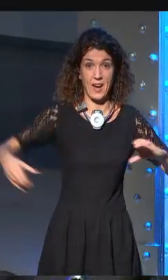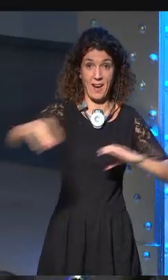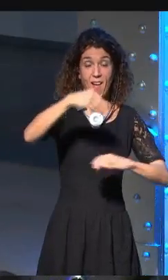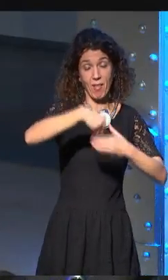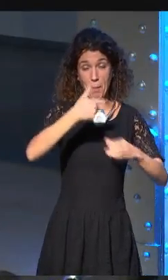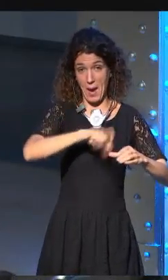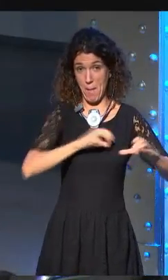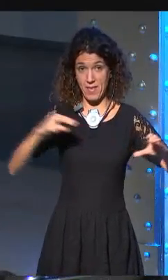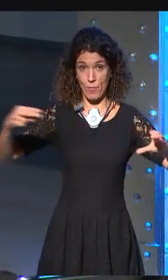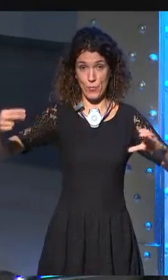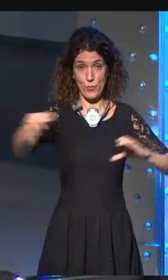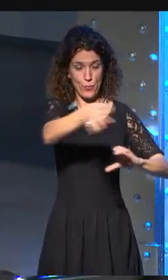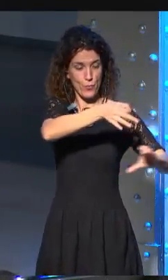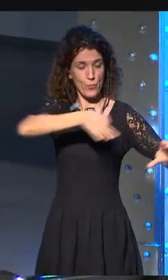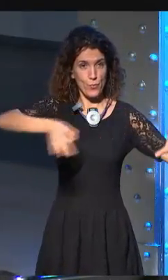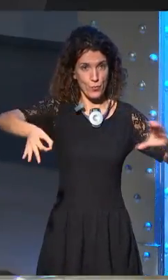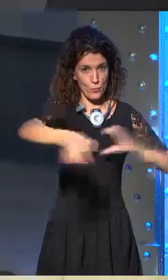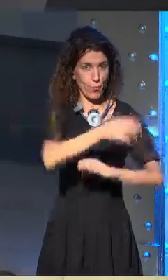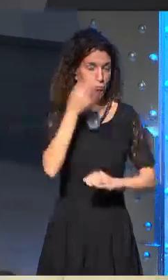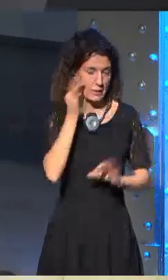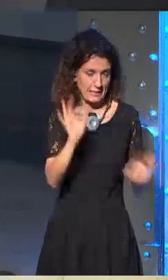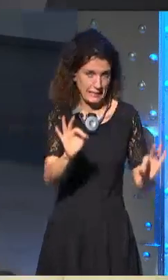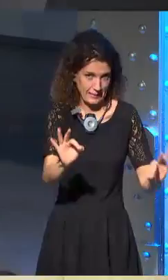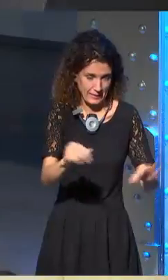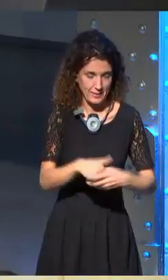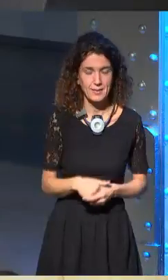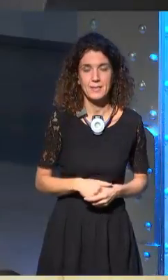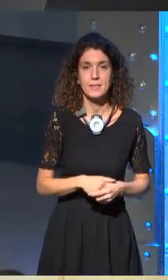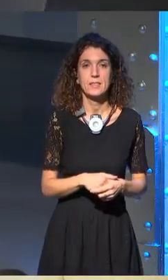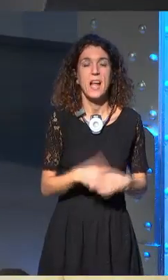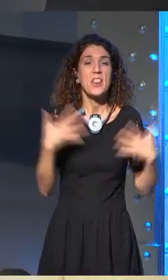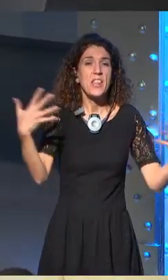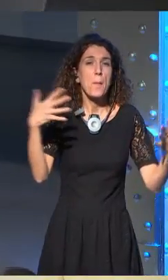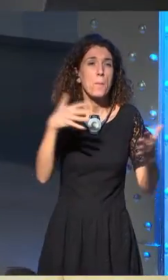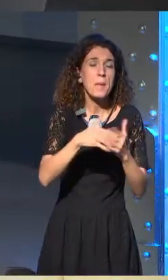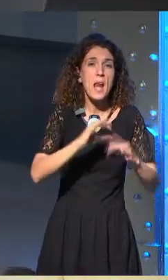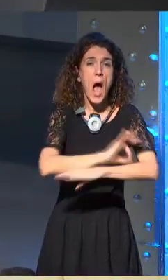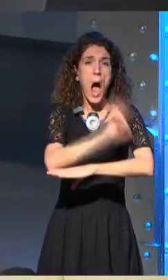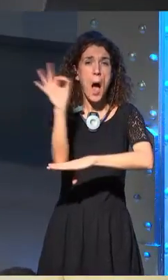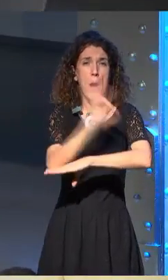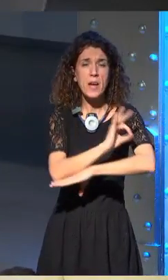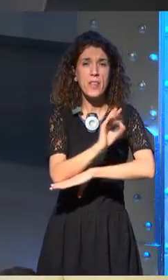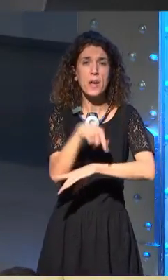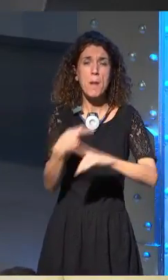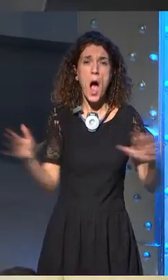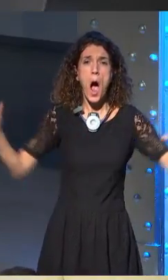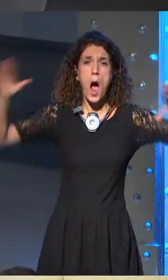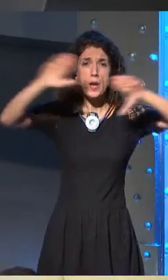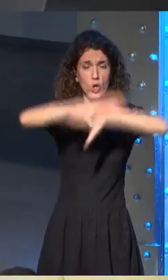That Eso quiere is a decir fact. que ustedes vieron unos. But you saw about